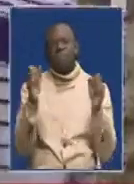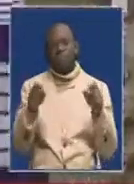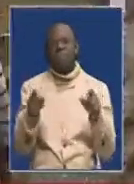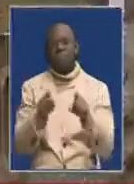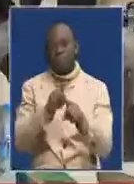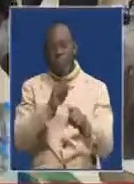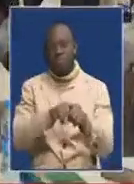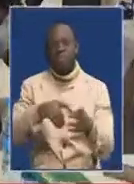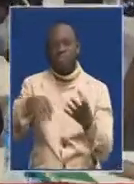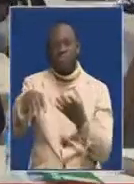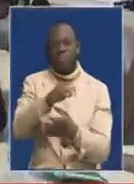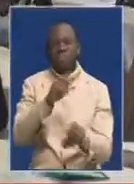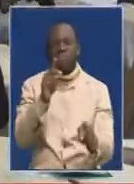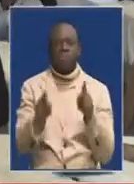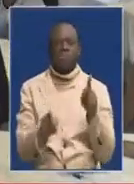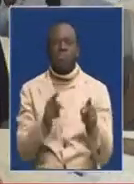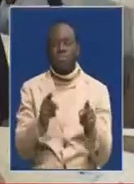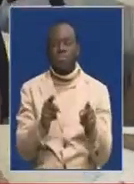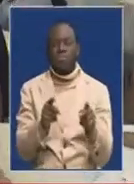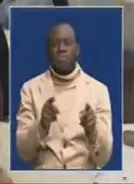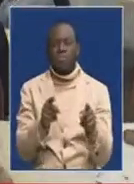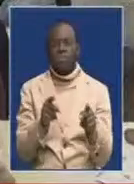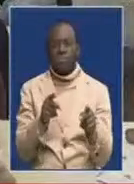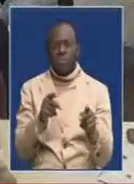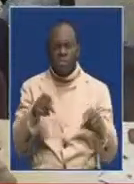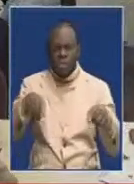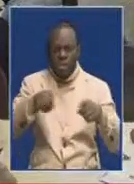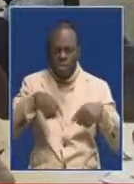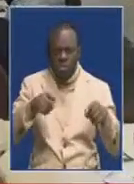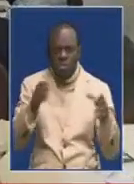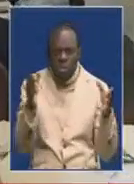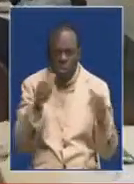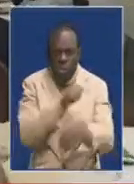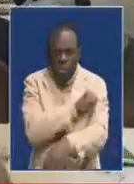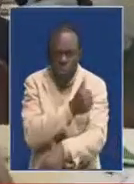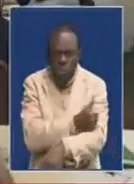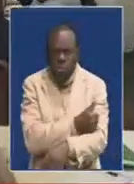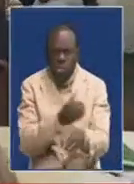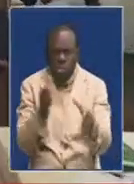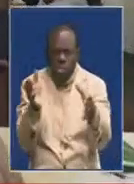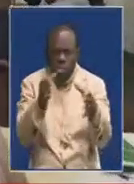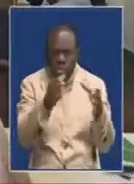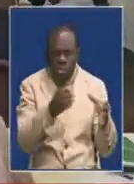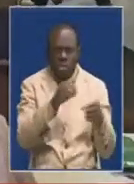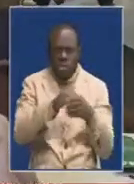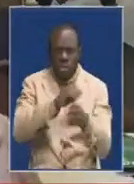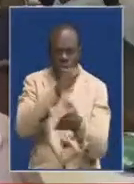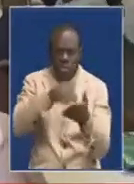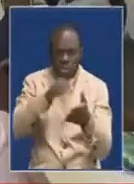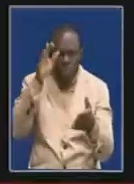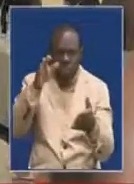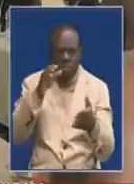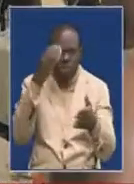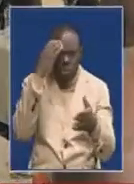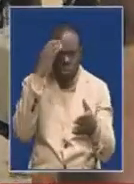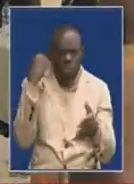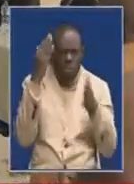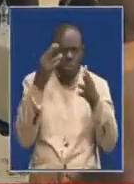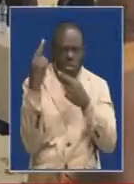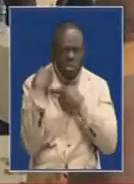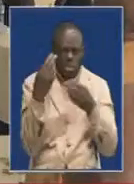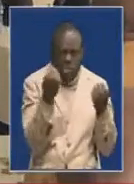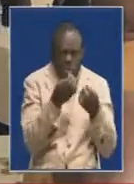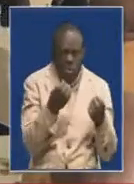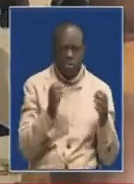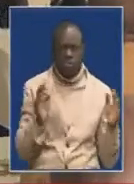why environmental and public health specialists from councils in Central Province are attending a capacity building training